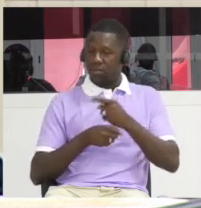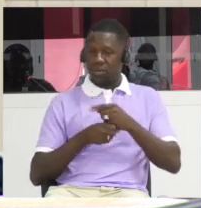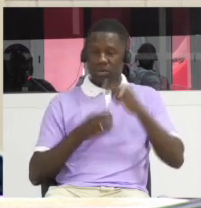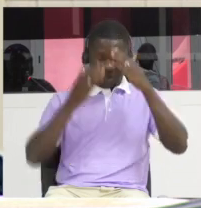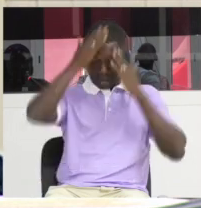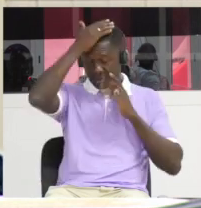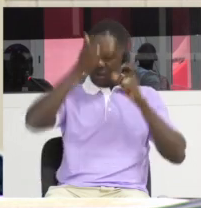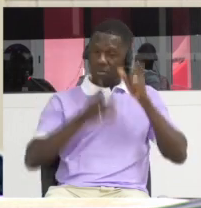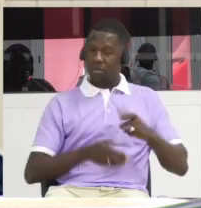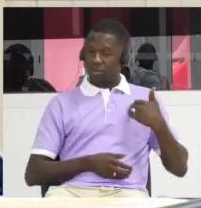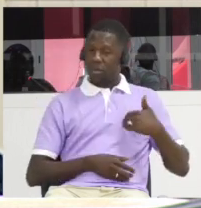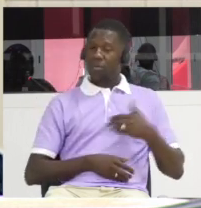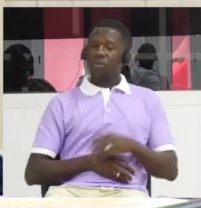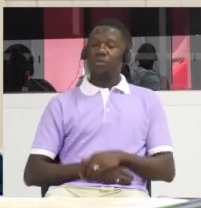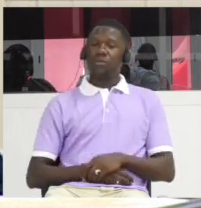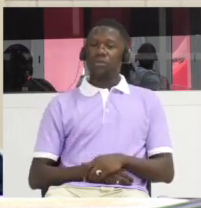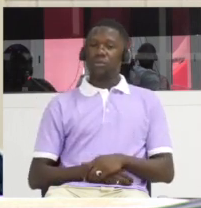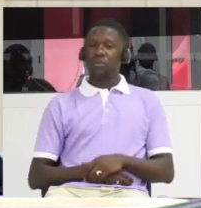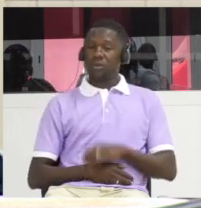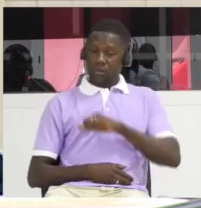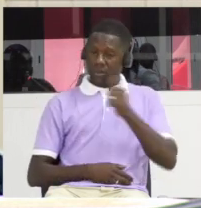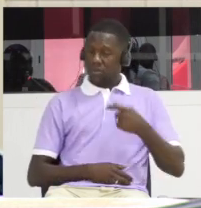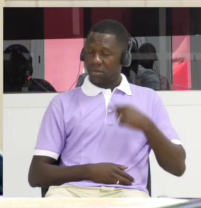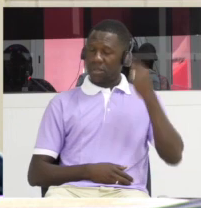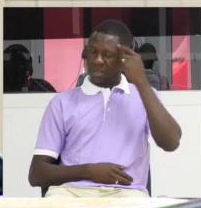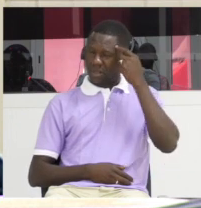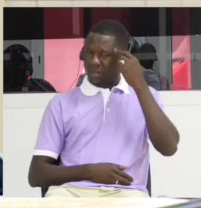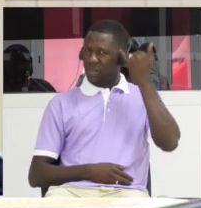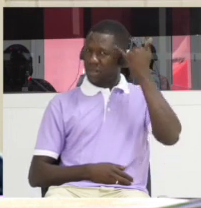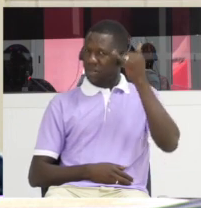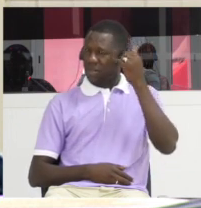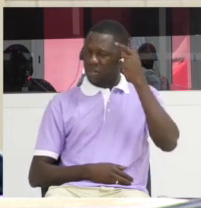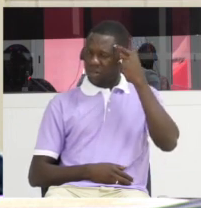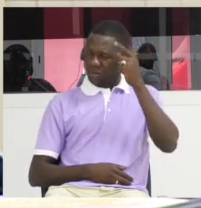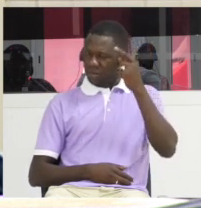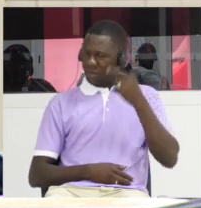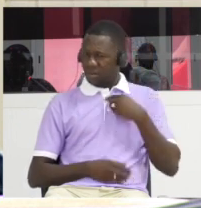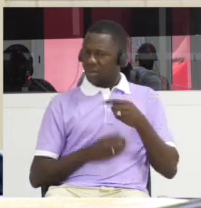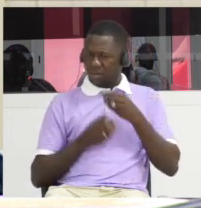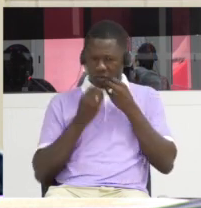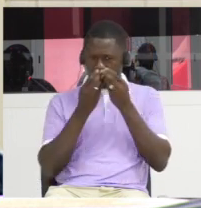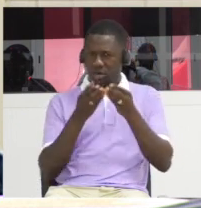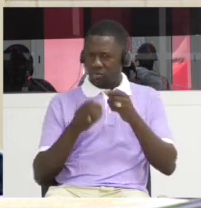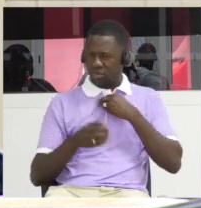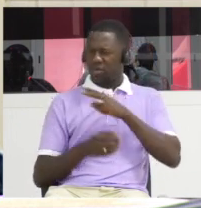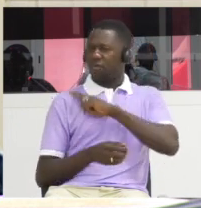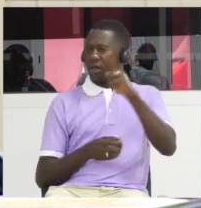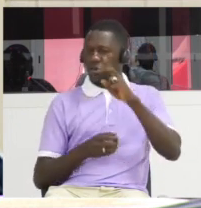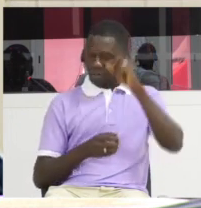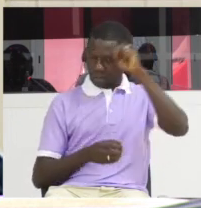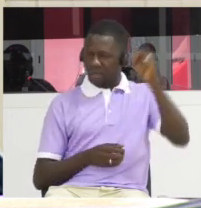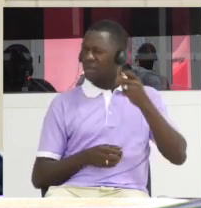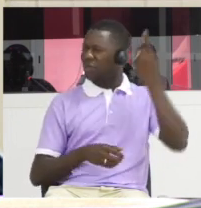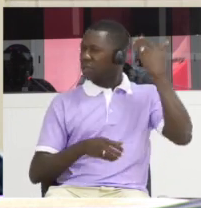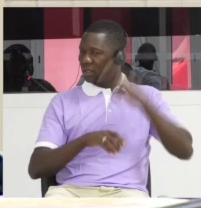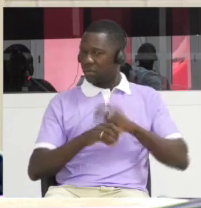of the Gambian officers. And I think I recall mentioning this to the vice president